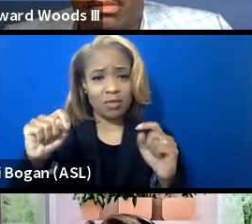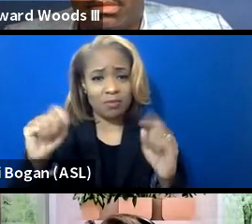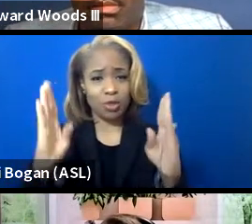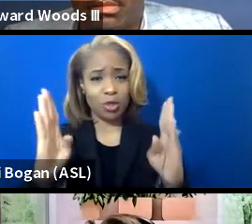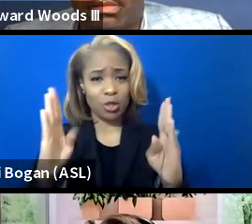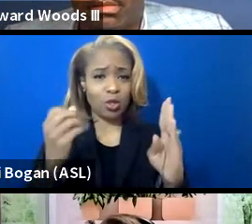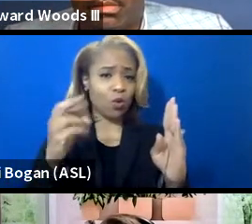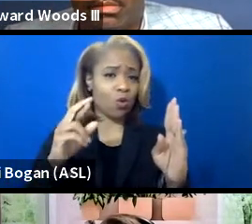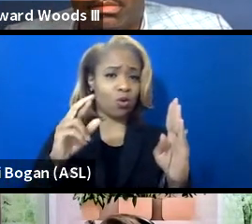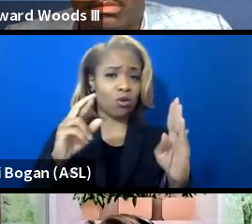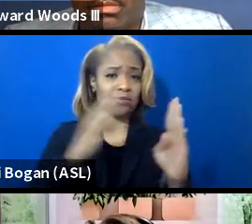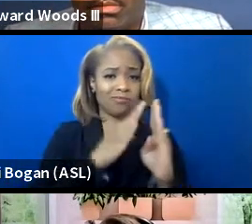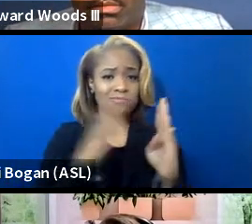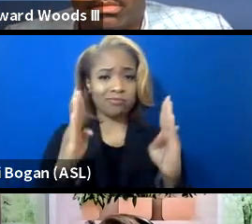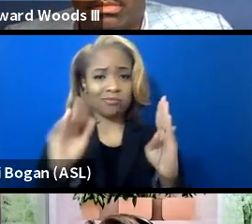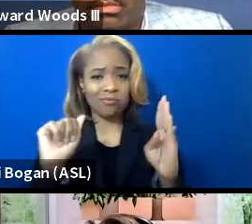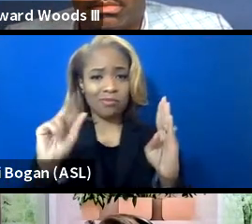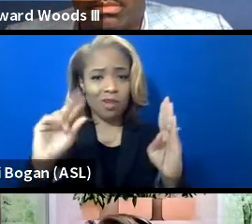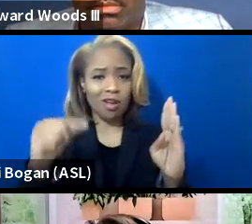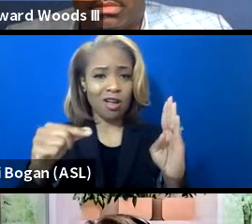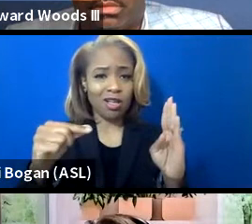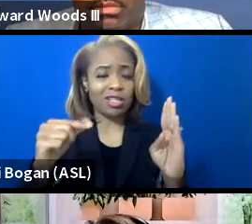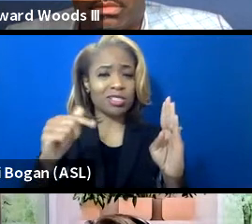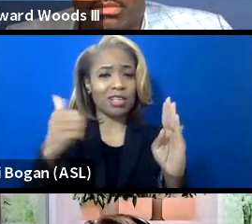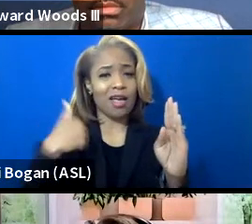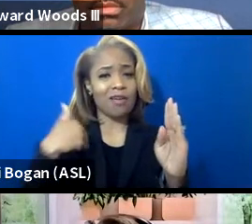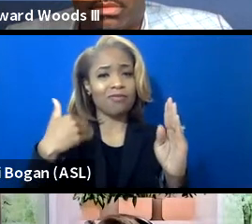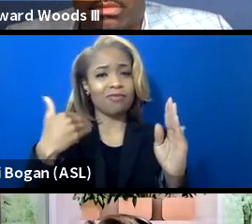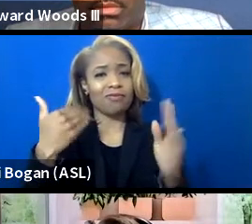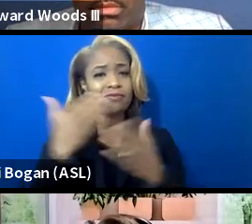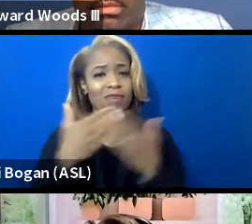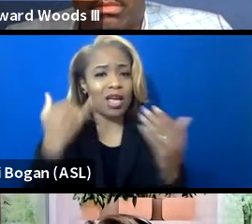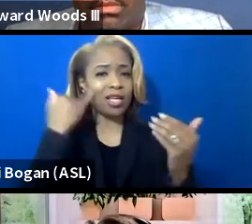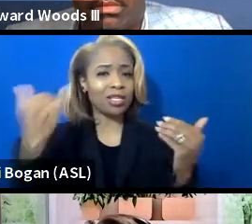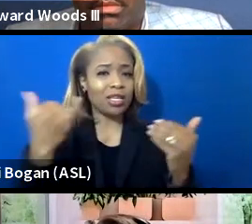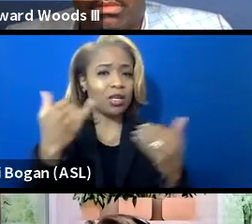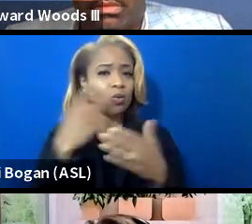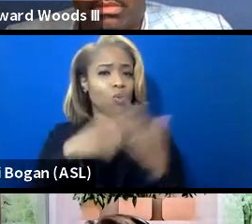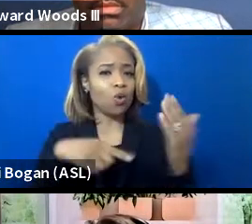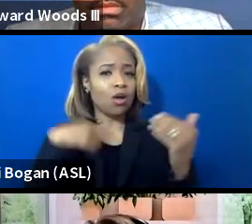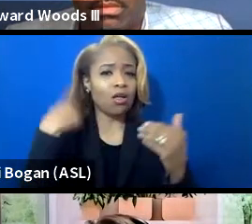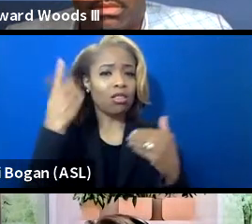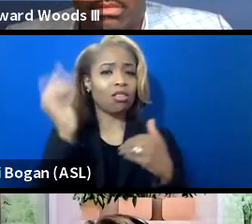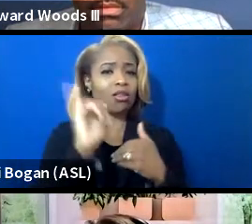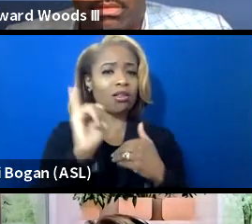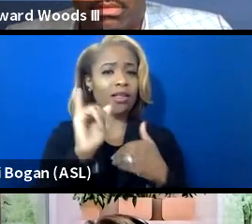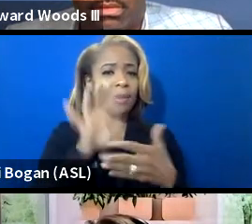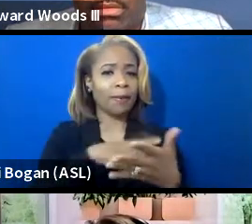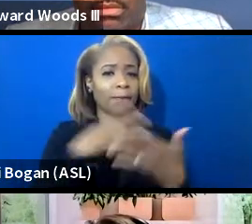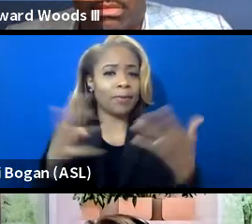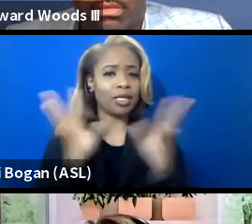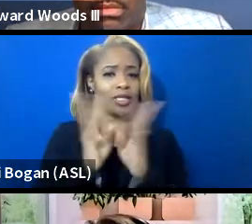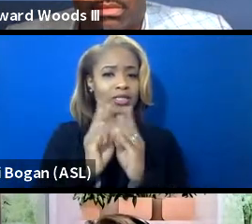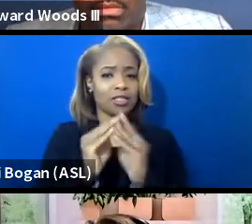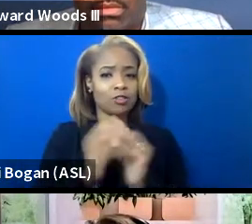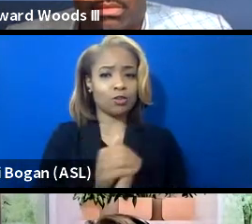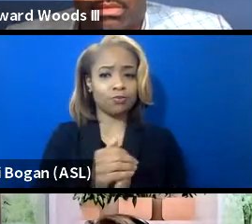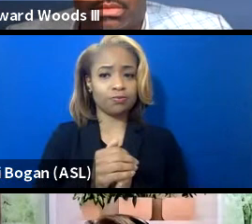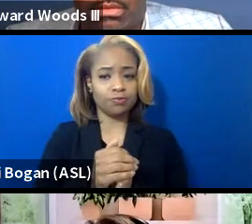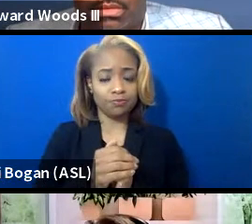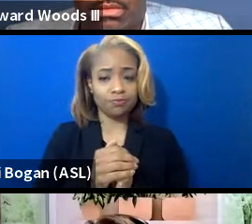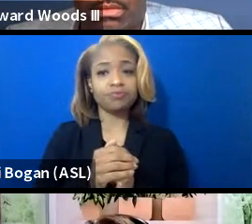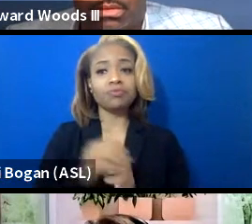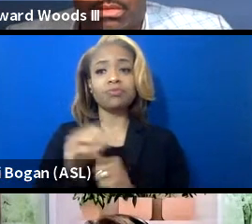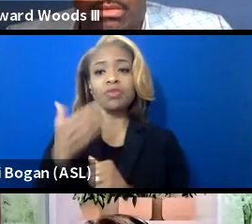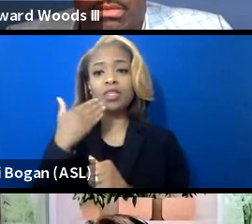August, whatever that time period is, give a sketch that would be helpful. Thank you. Thank you, MC. I'm sure that would be helpful for